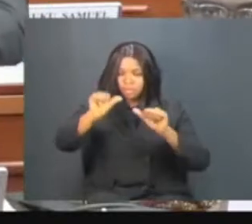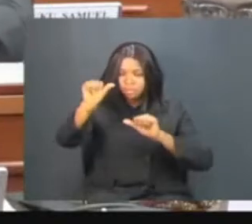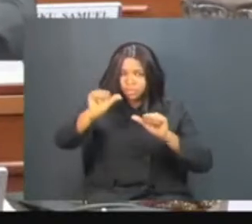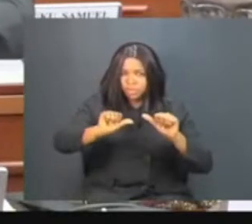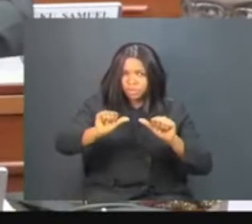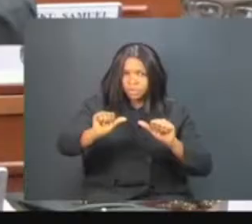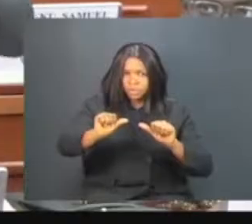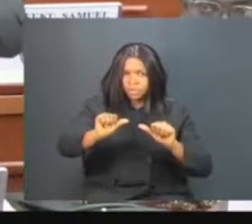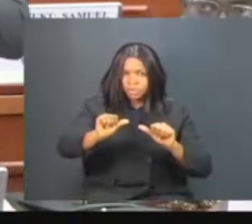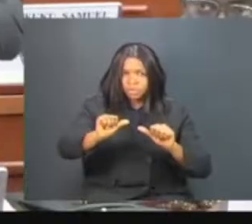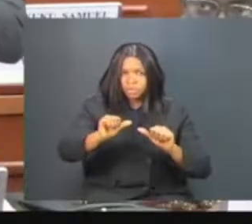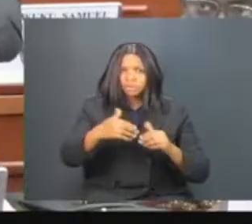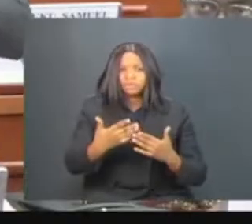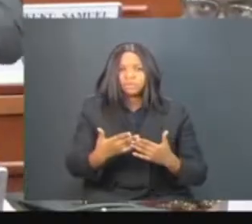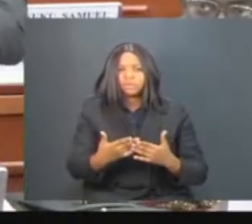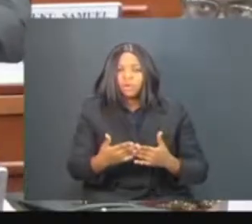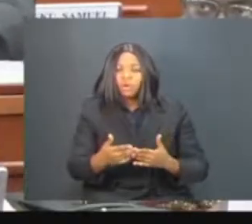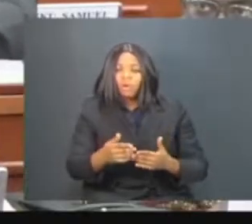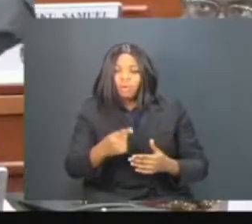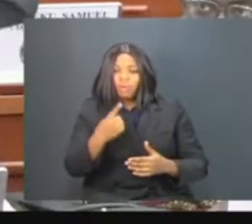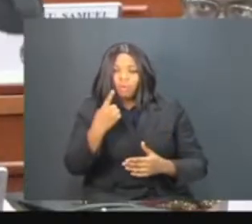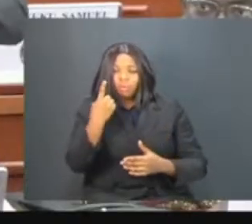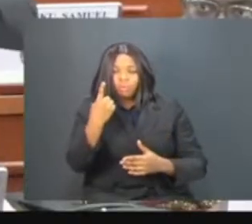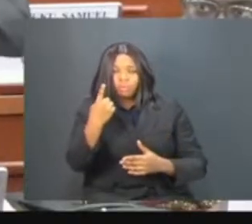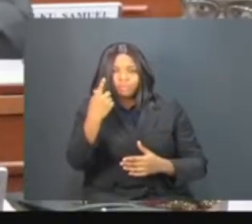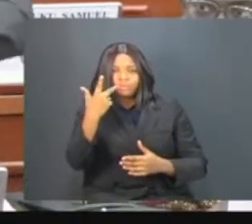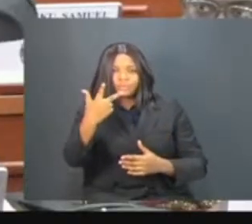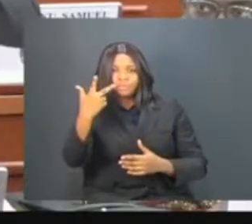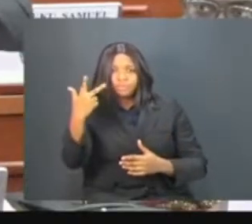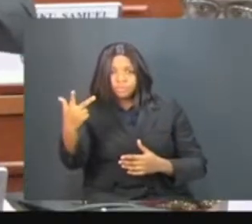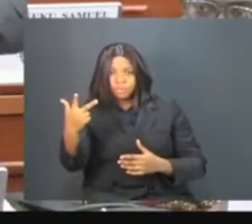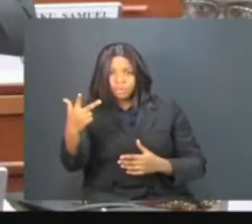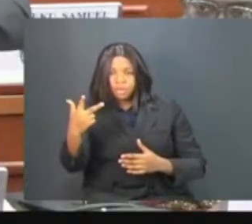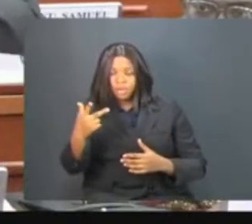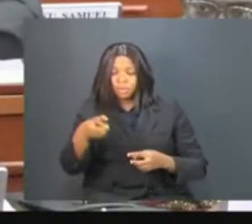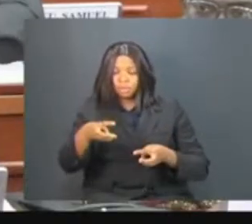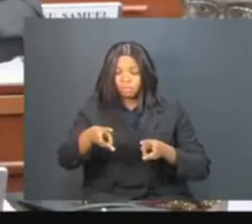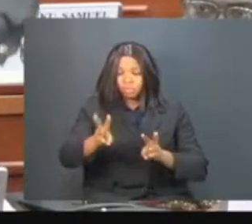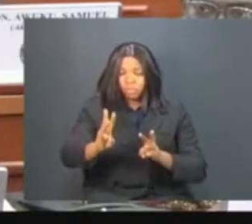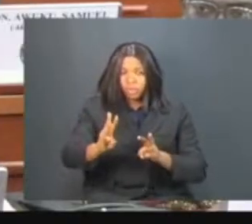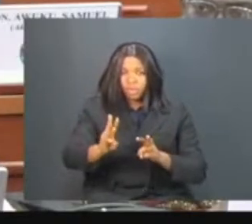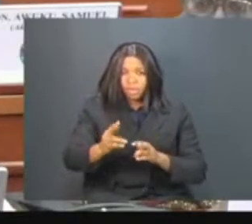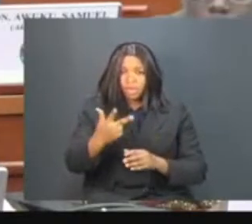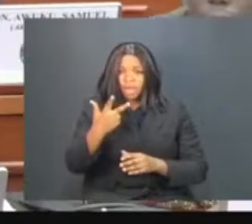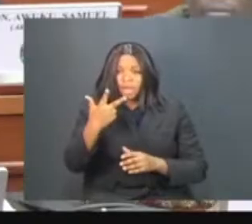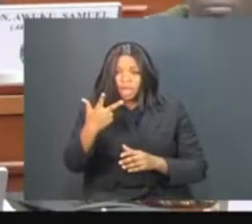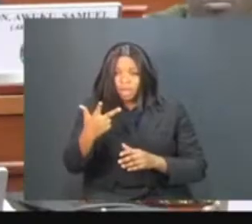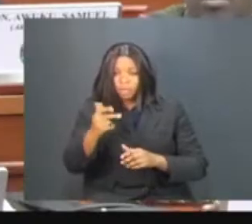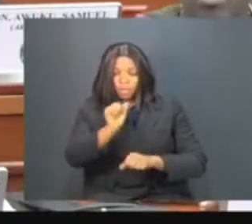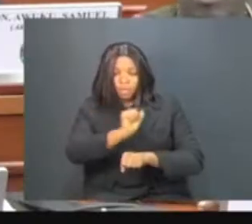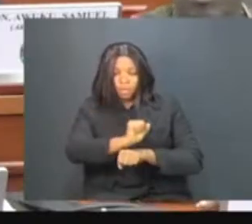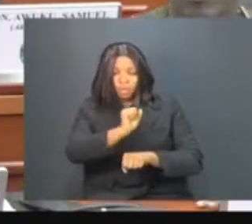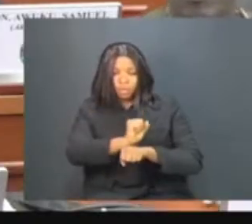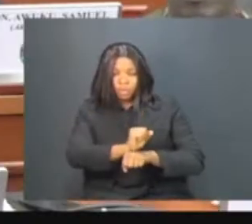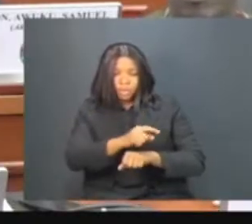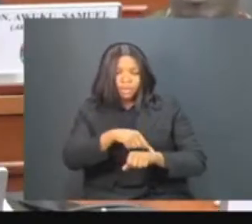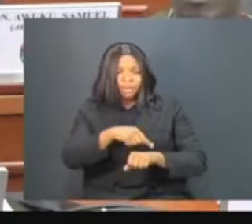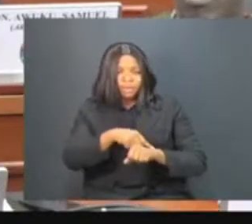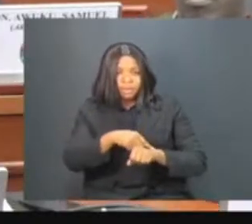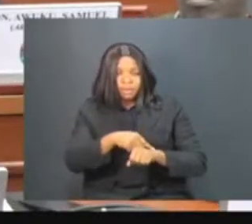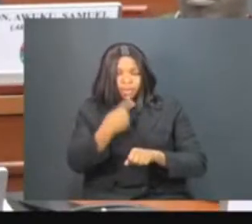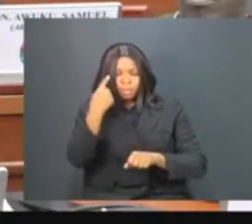economy, 133 formula, 3 shifts for the unemployed Ghanaian youth, 8 hourly different. The only